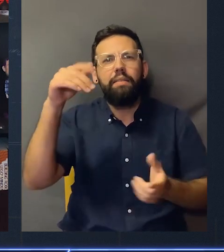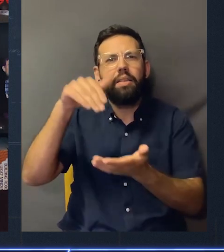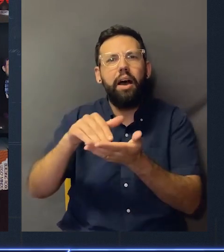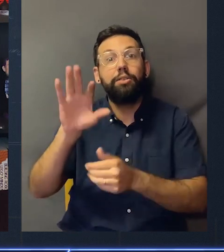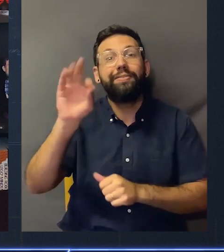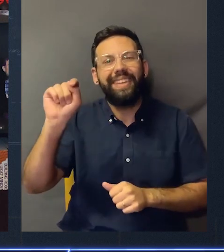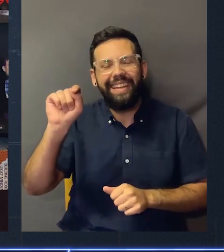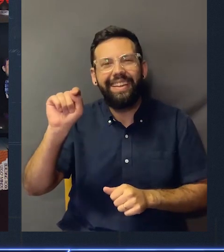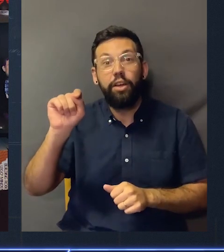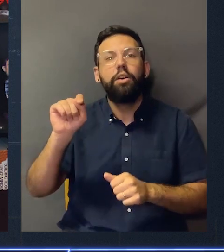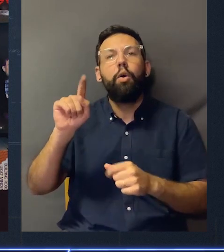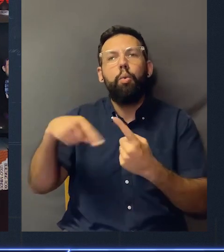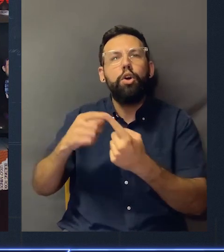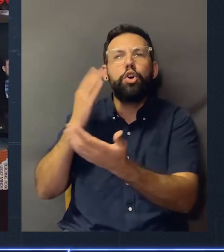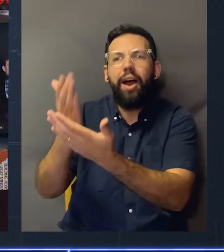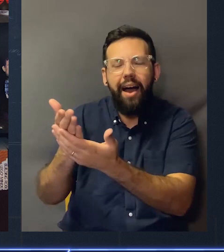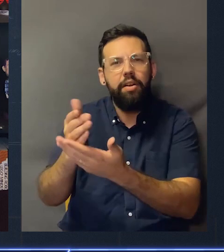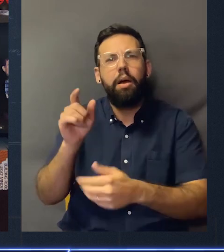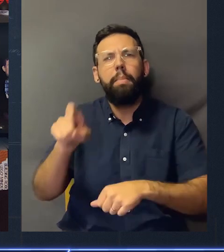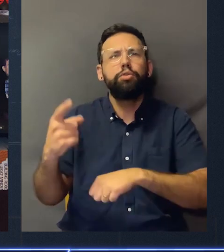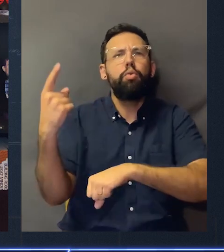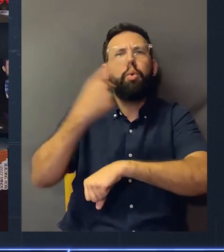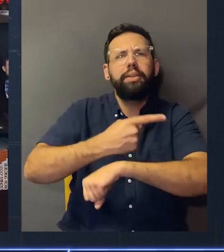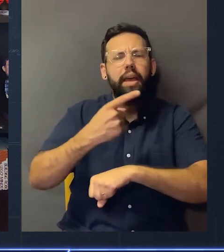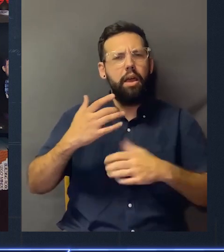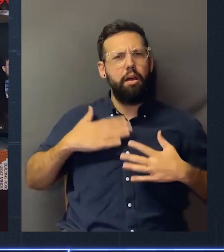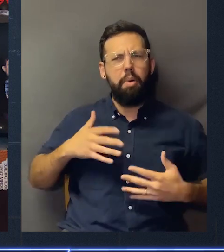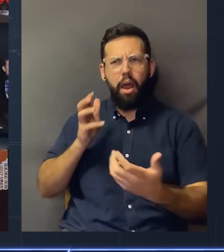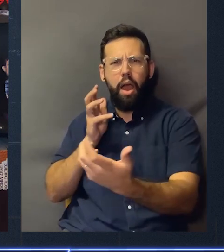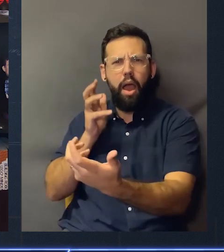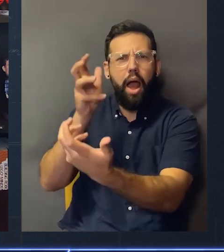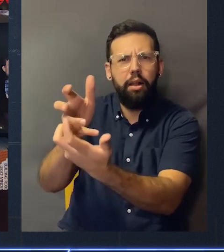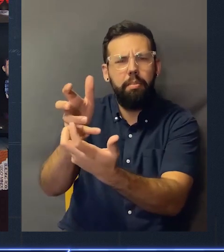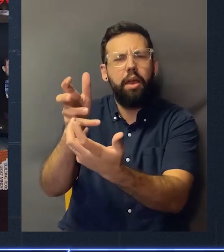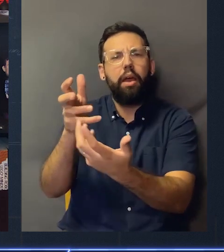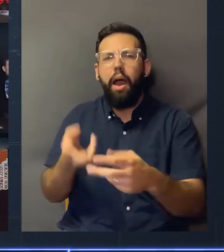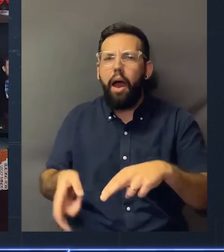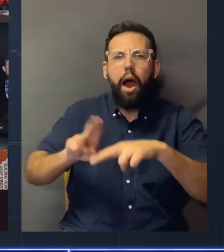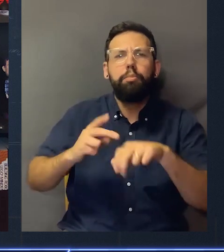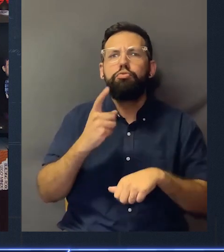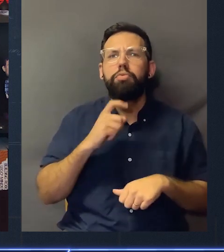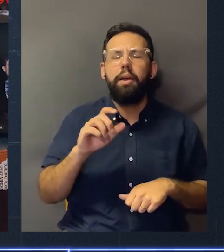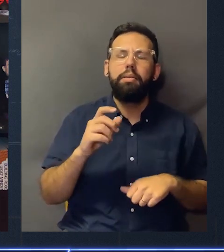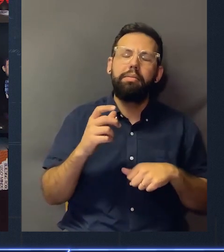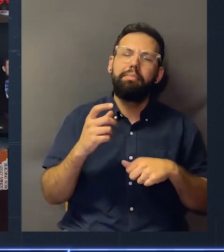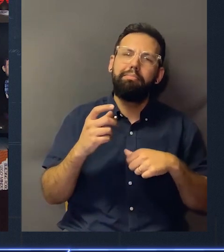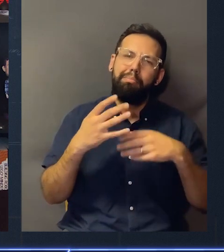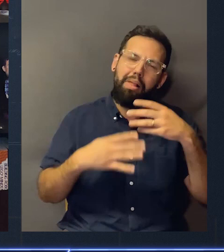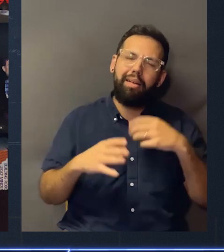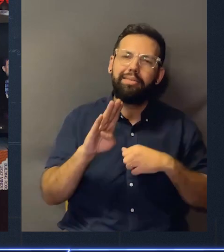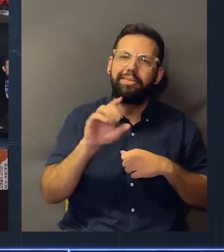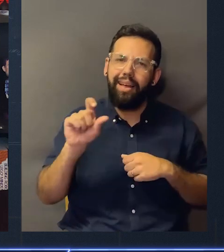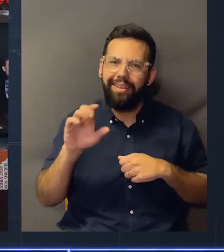you need to spend really a day or so just letting your body acclimate, building up some additional red blood cells to carry some